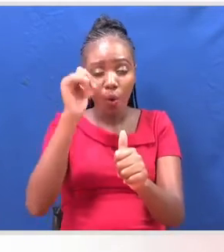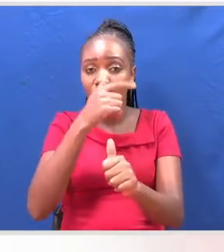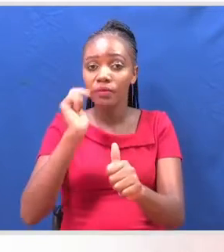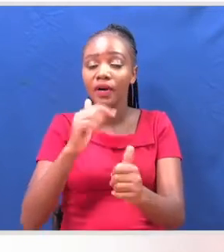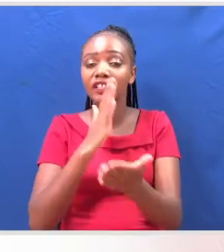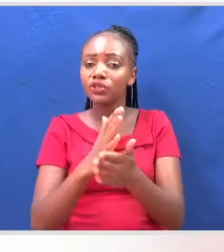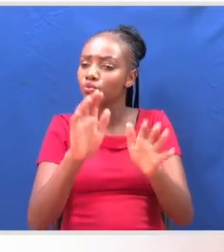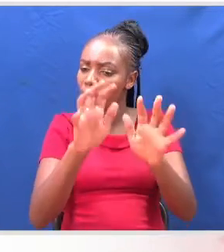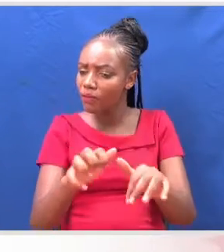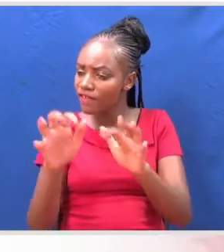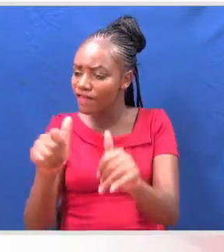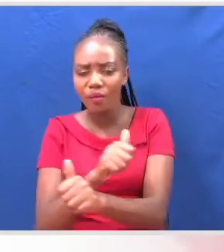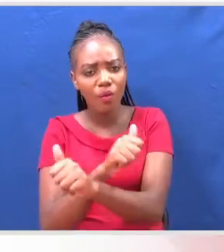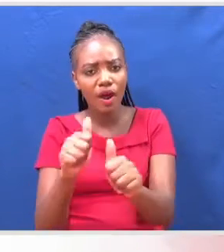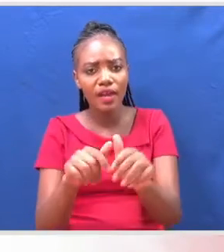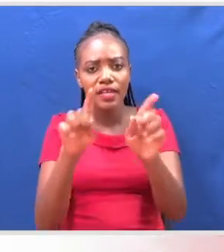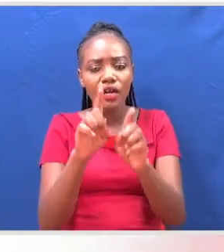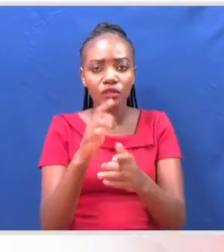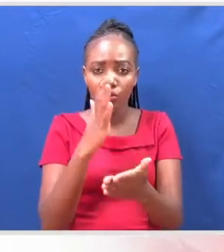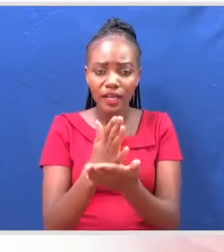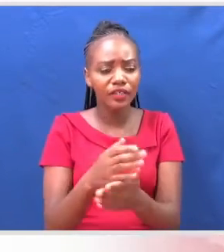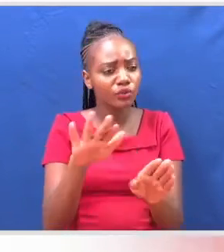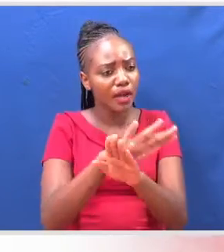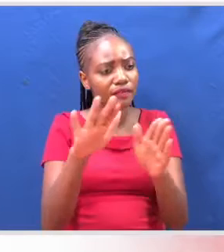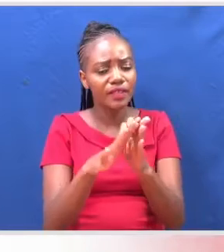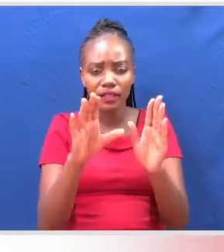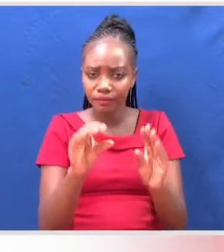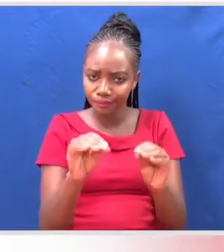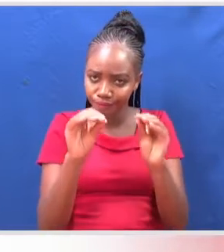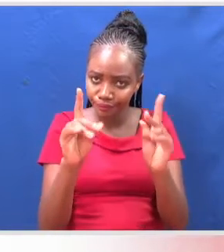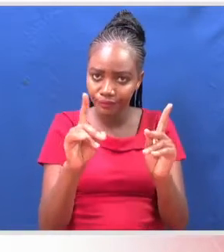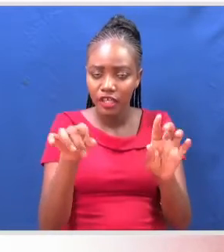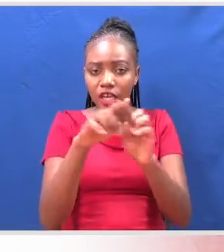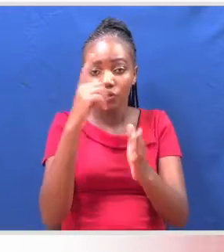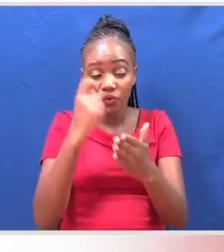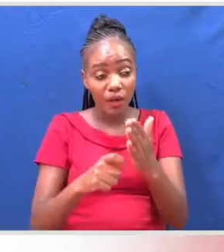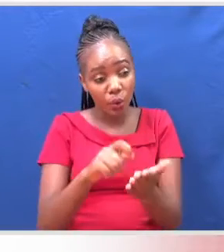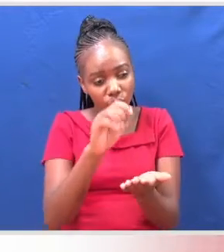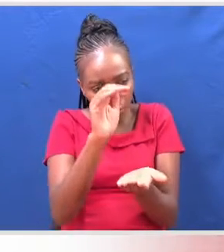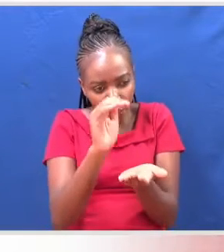tulime vizuri, tuhakikishe koti zetu za kulima siko chini, ndio tuendelee